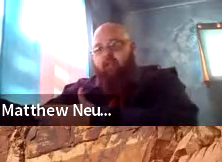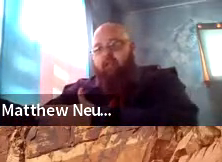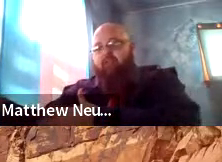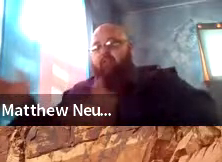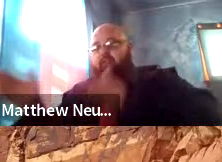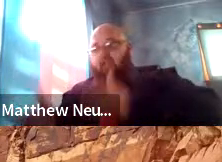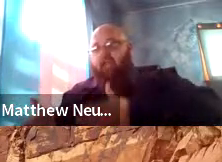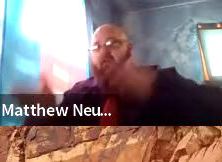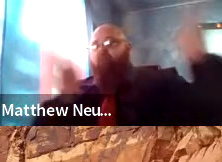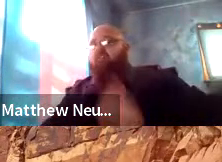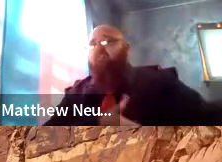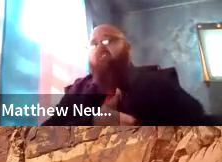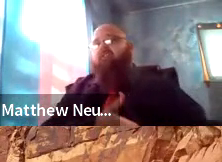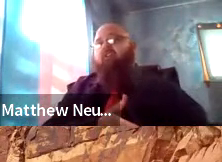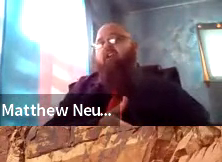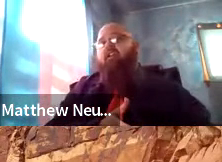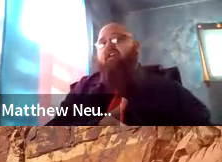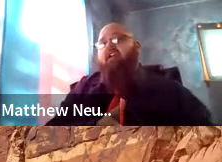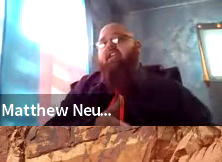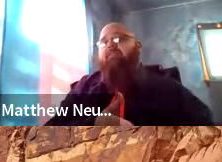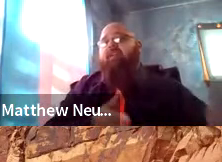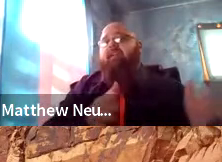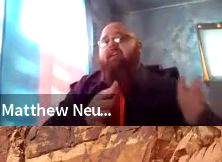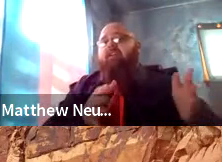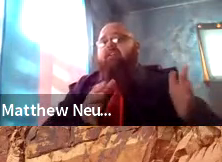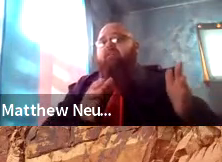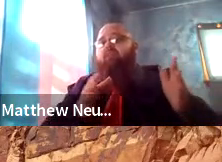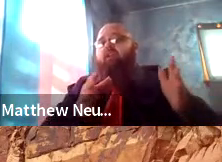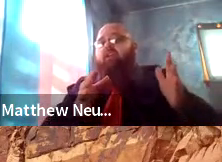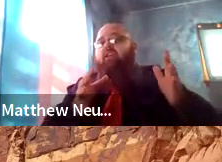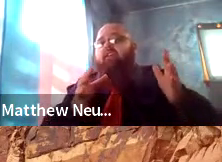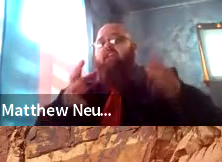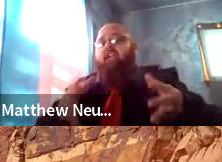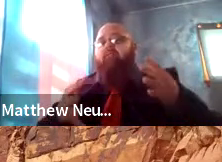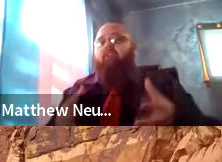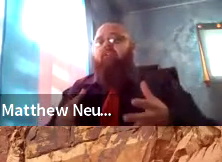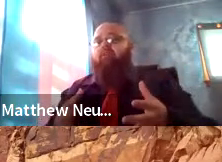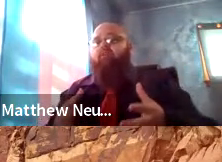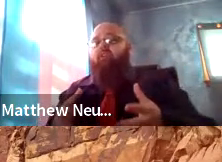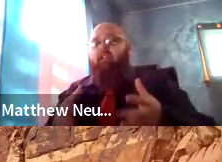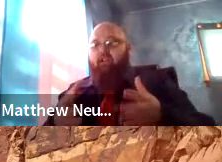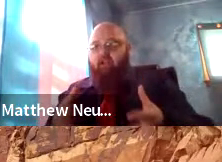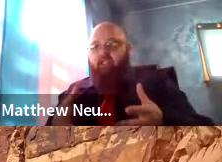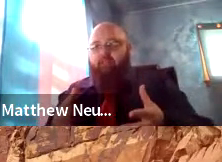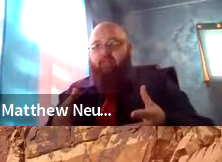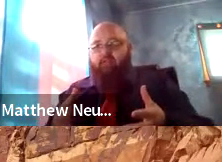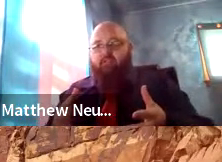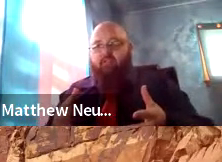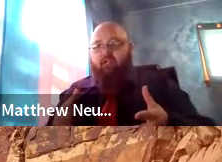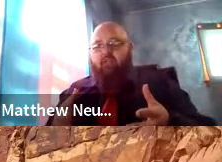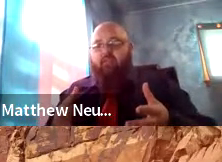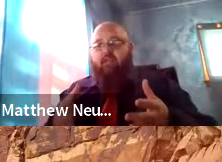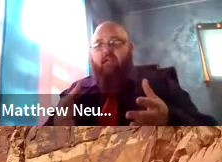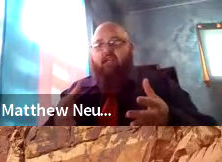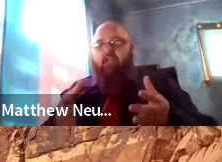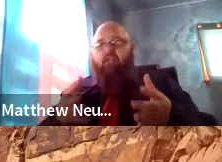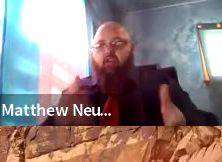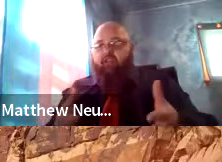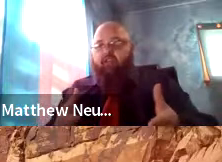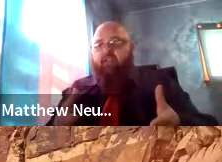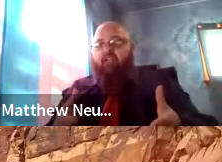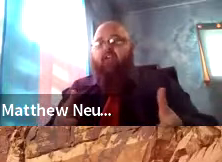LGBTQ+, the L moved to the front, is because when the gay men were in hospitals,